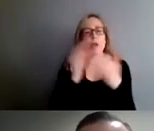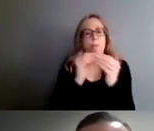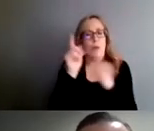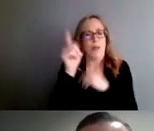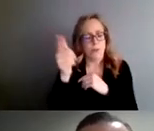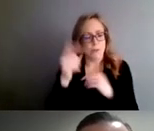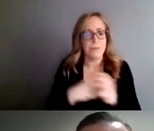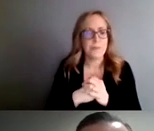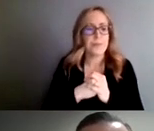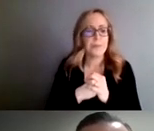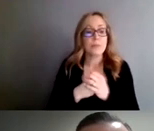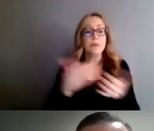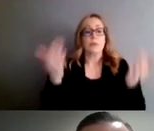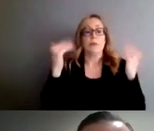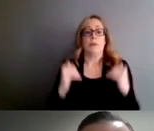slide.